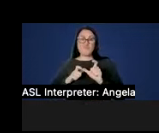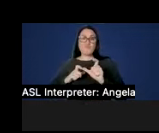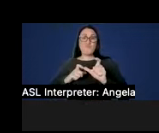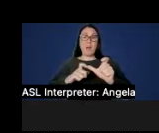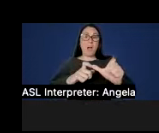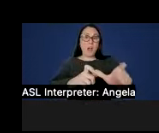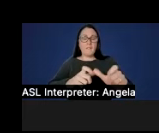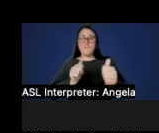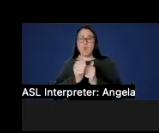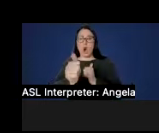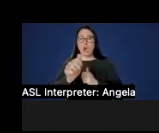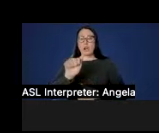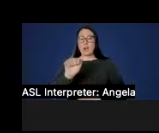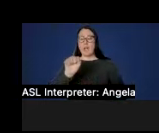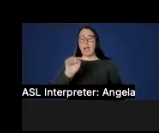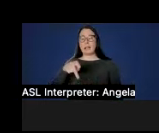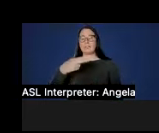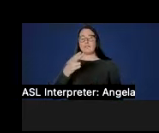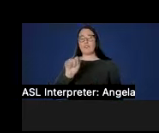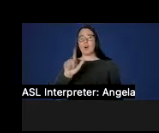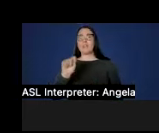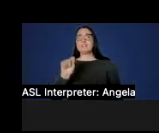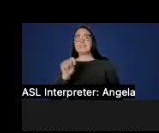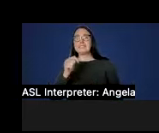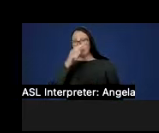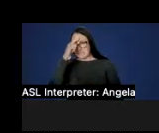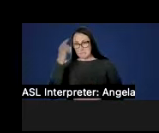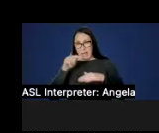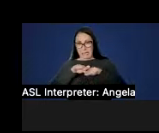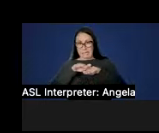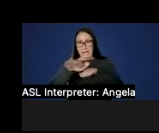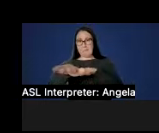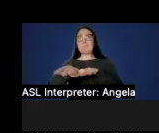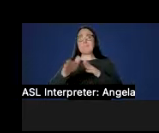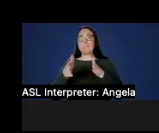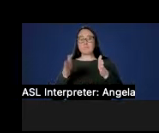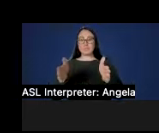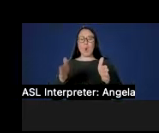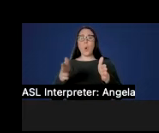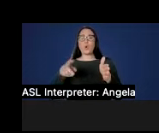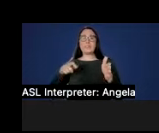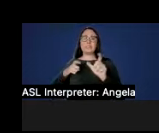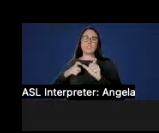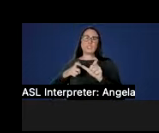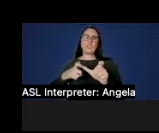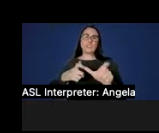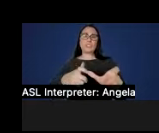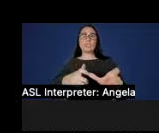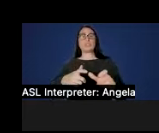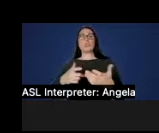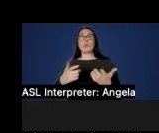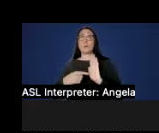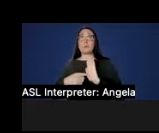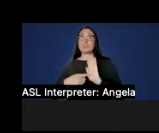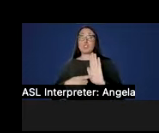pavement, and we were able to show, you know, the length that she went to get away. And so we were glad that we were able